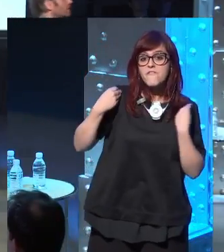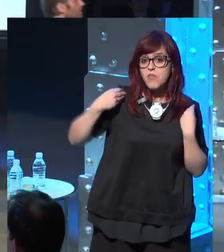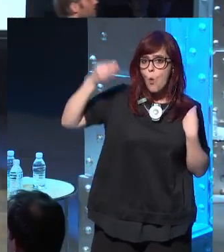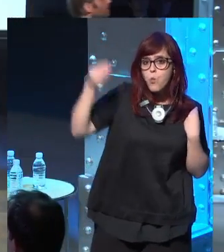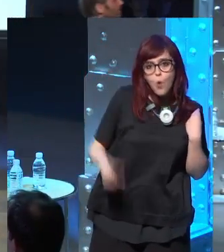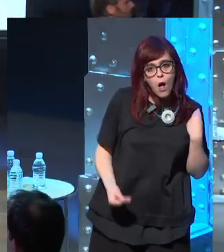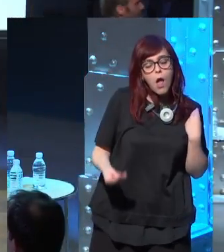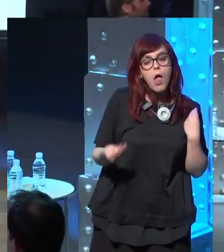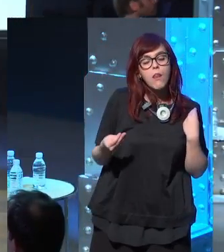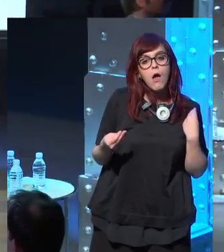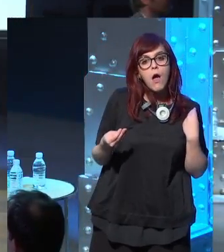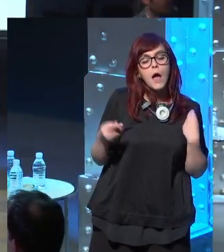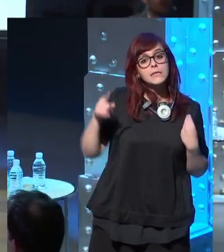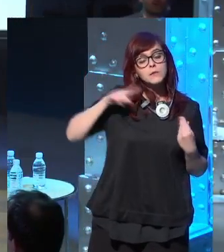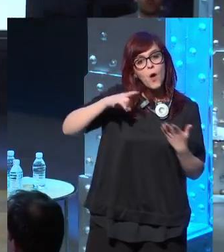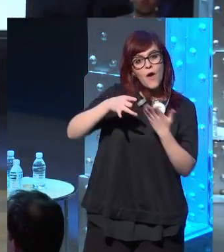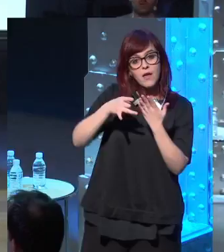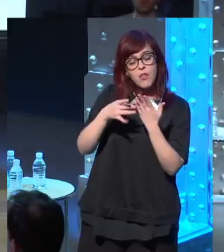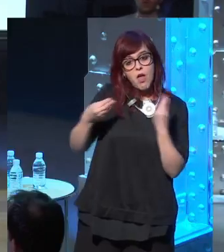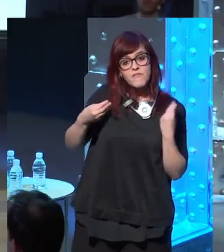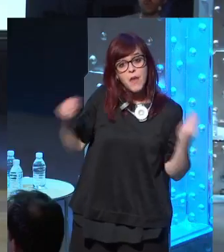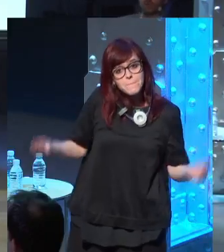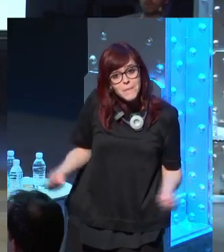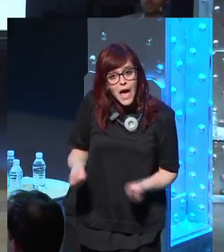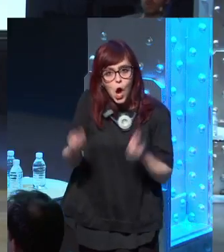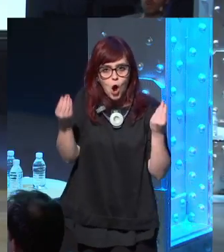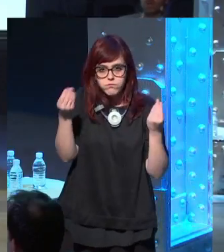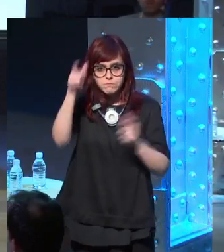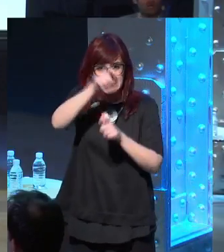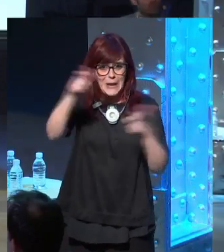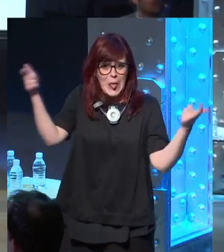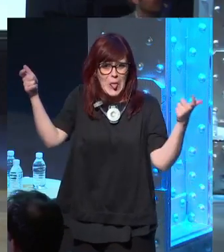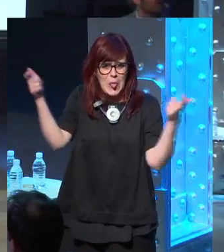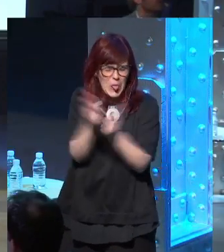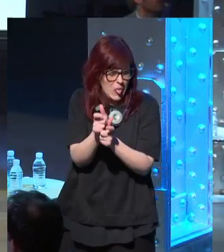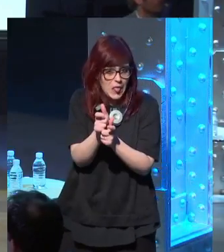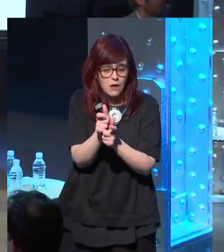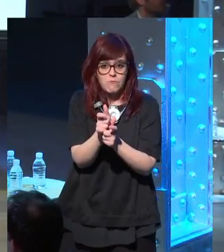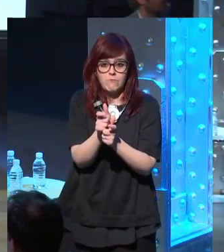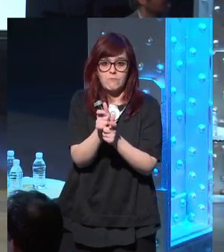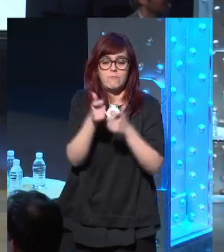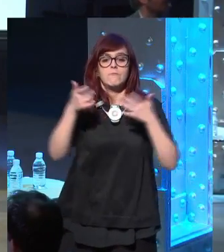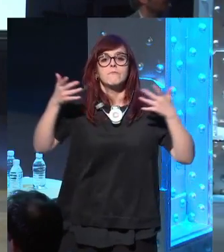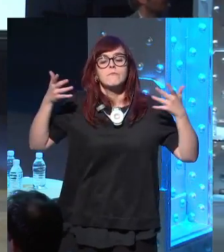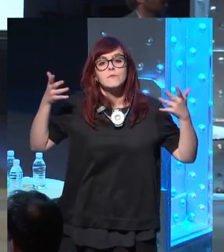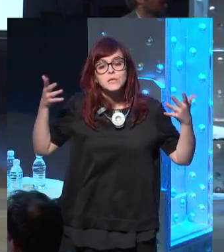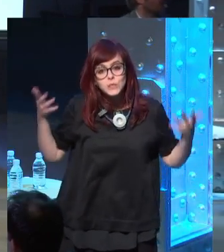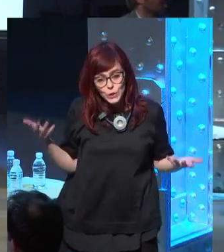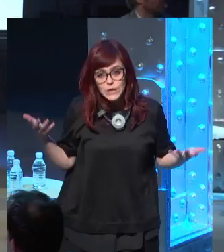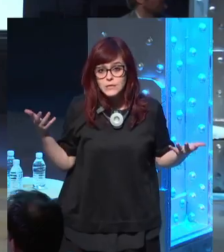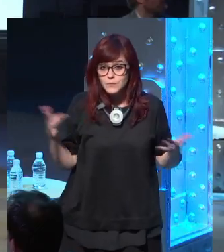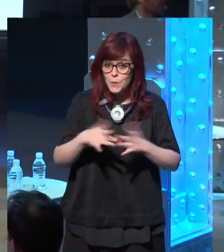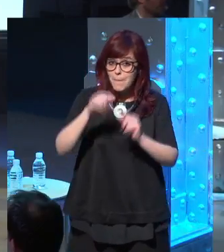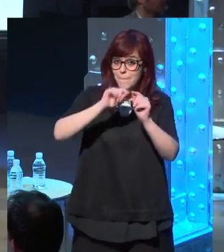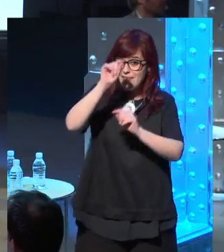were thriving, the amount of people dropped to 1/3 of what it used to be. So a lot of well-being measures are better indicators of